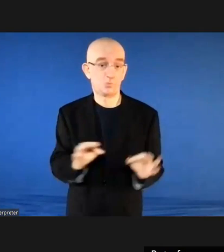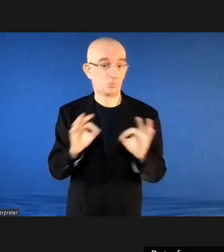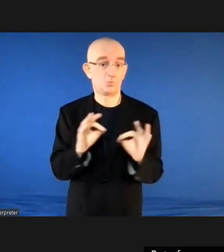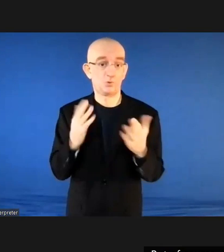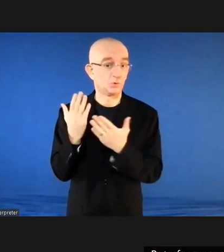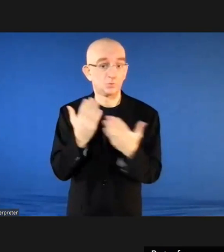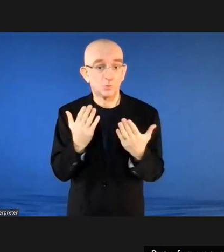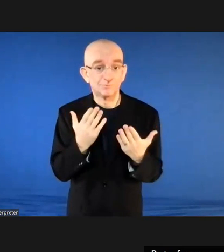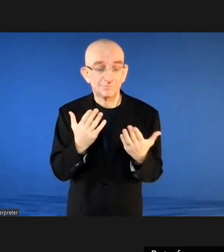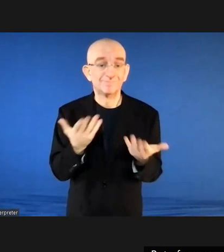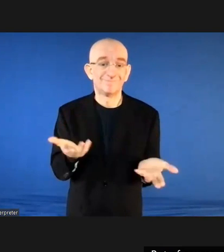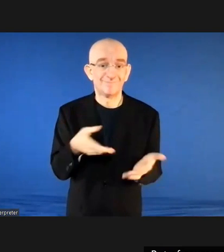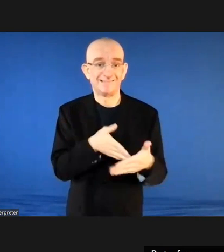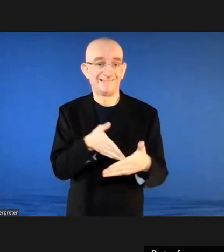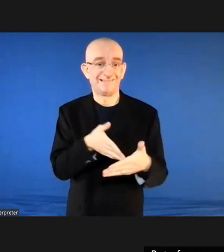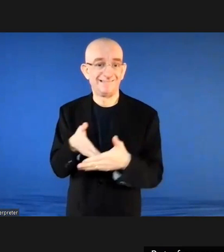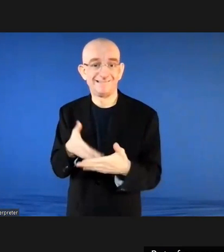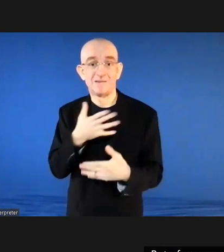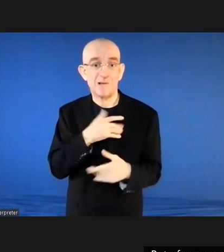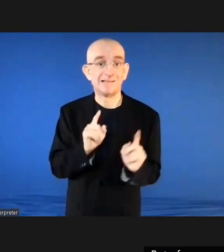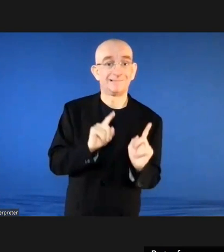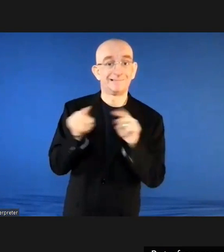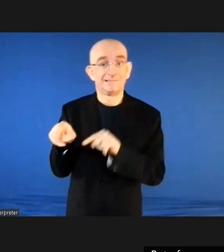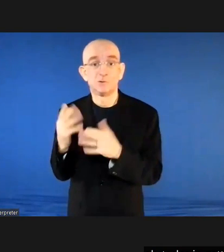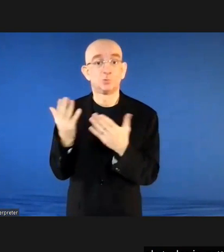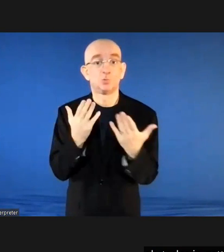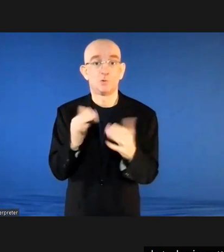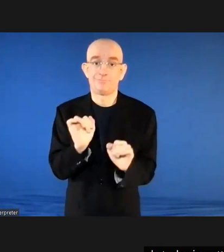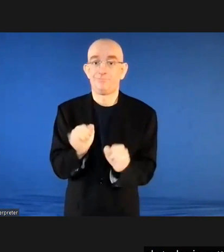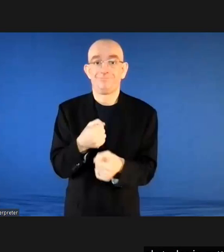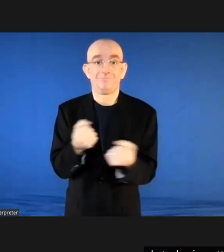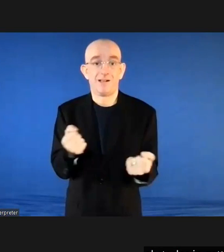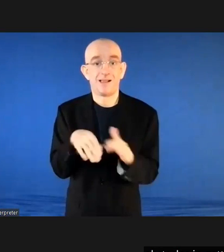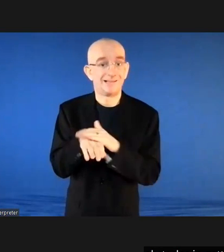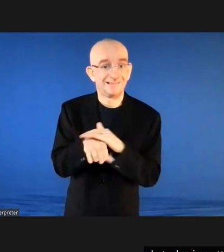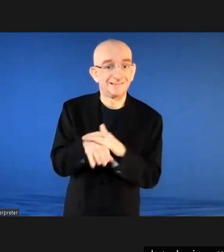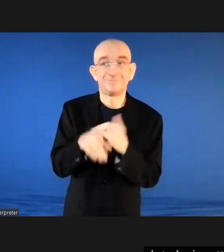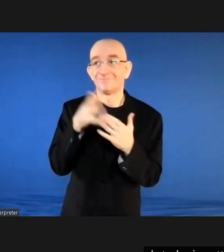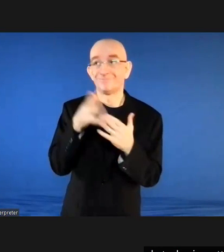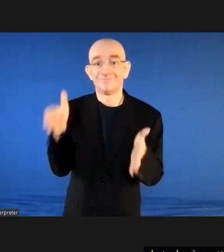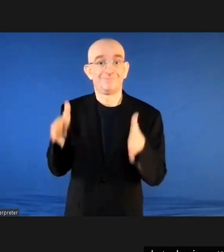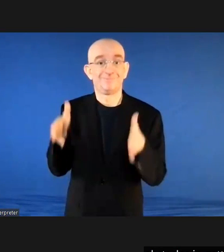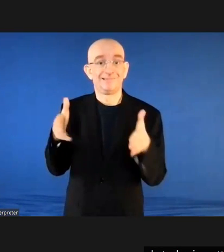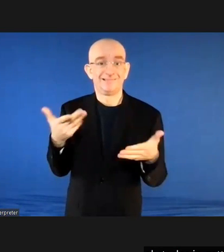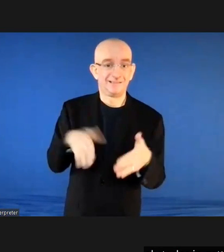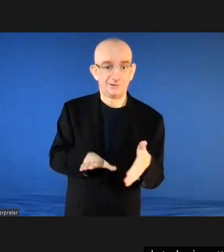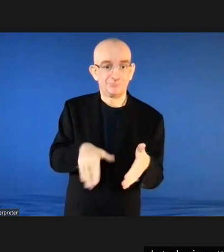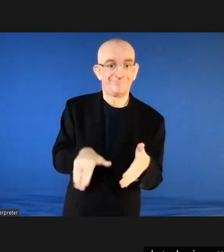adapted, teachers not being prepared and trained, and segregation often.